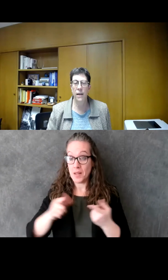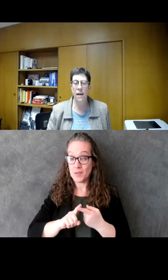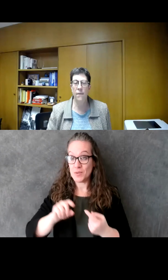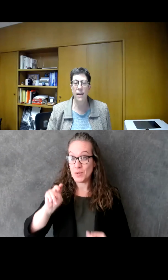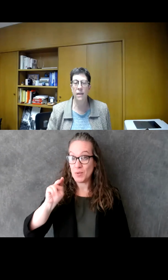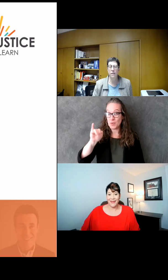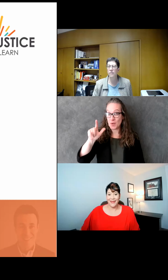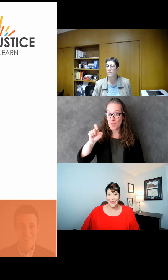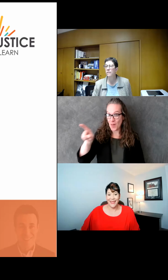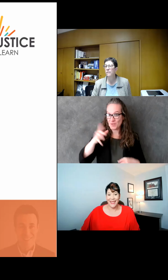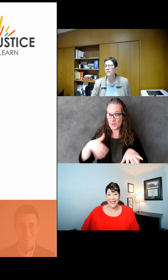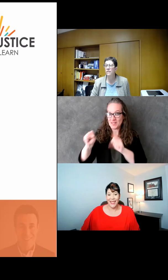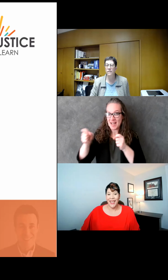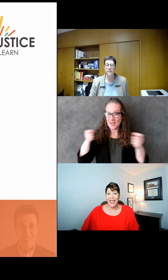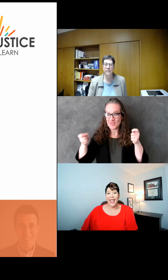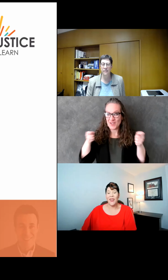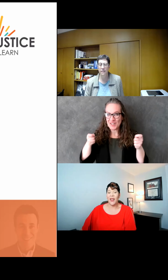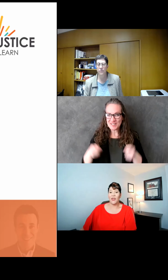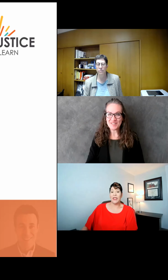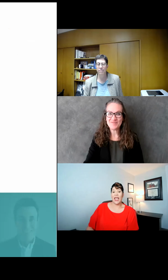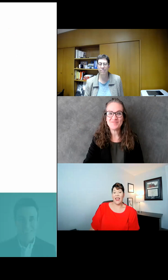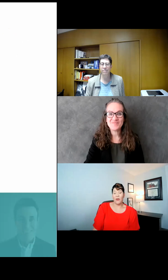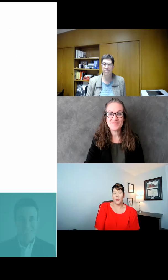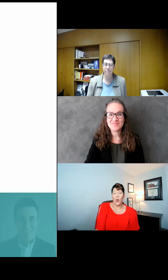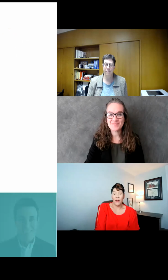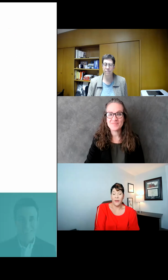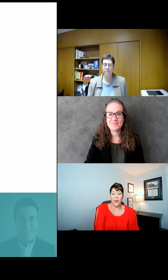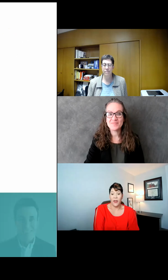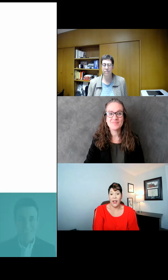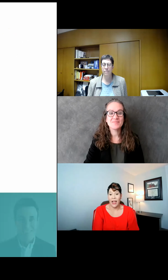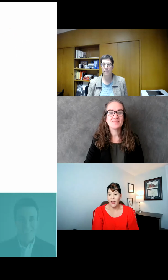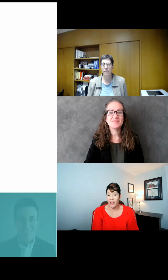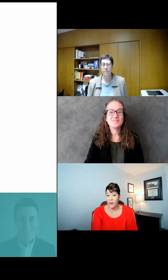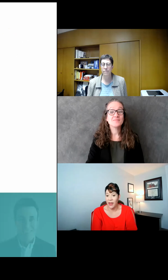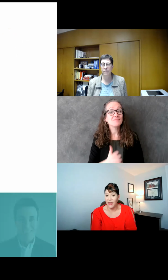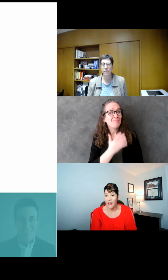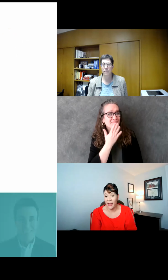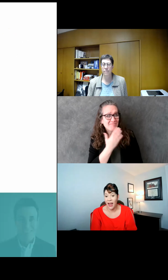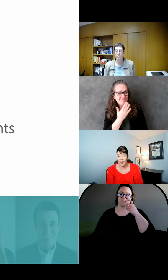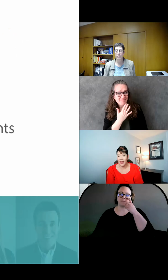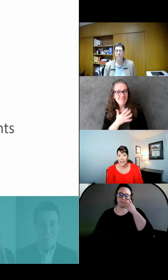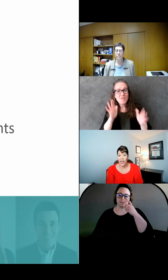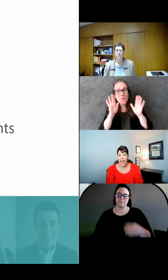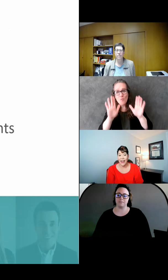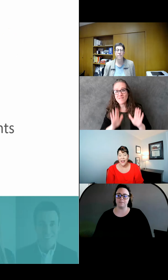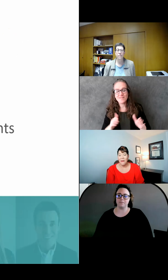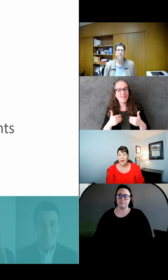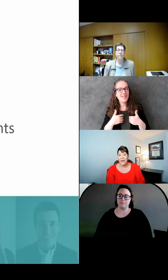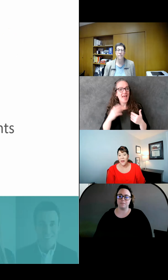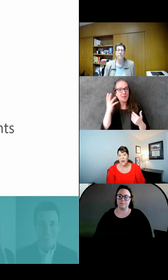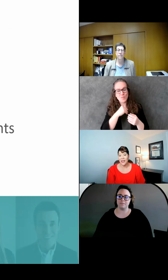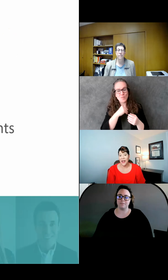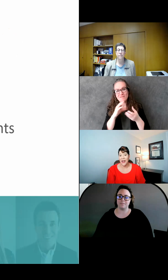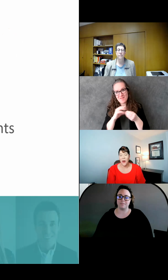we can sort of have at it here. Thank you, Dr. Mosqueda. That was wonderful. And you had some lovely comments in the chat.